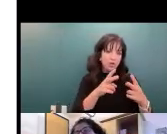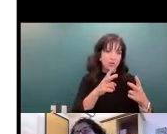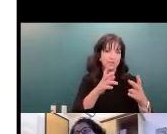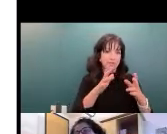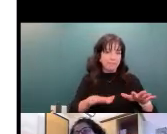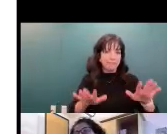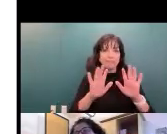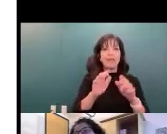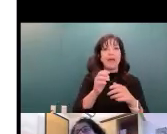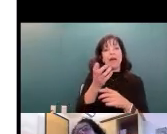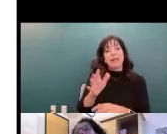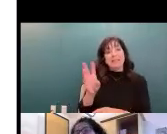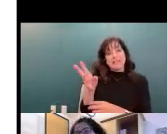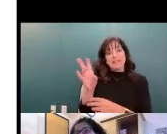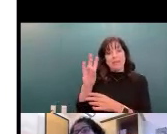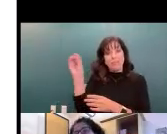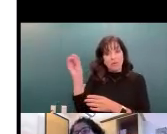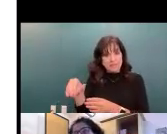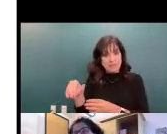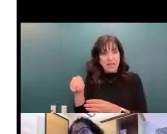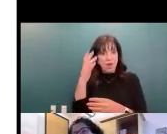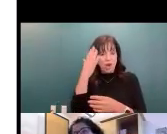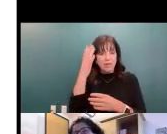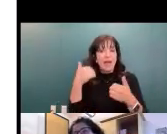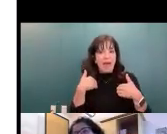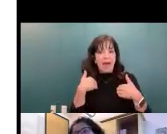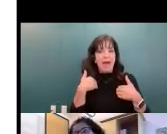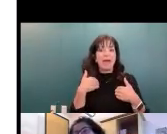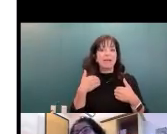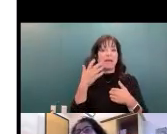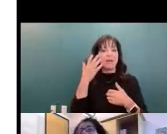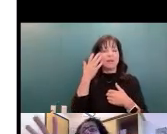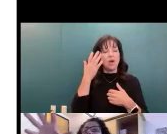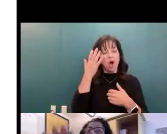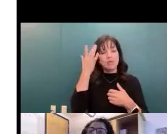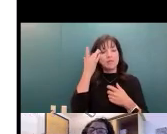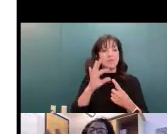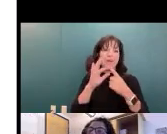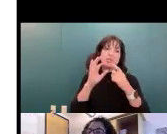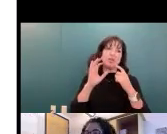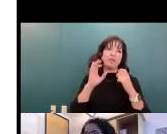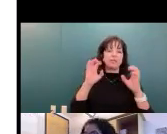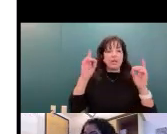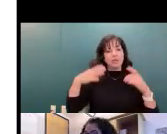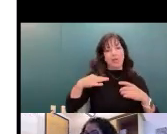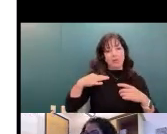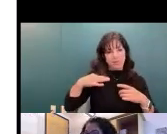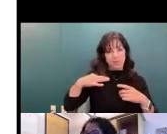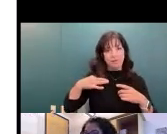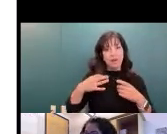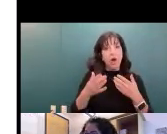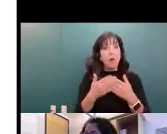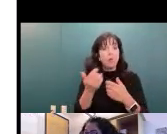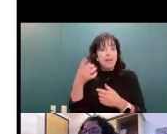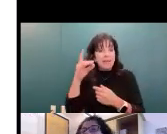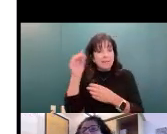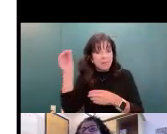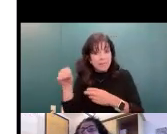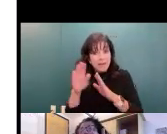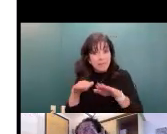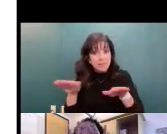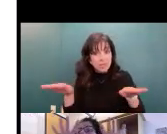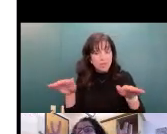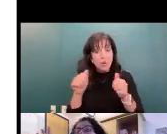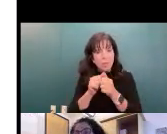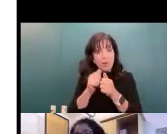67% of 8-year-old children with autism had an autism special education eligibility. And almost 18% of children with